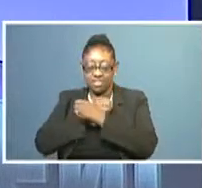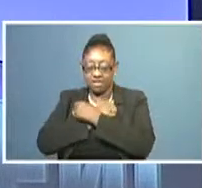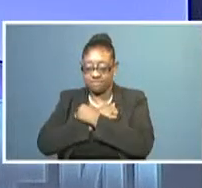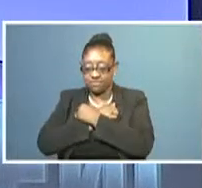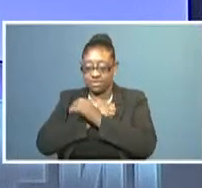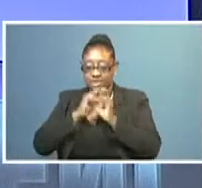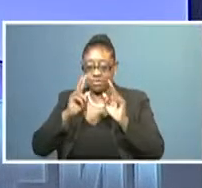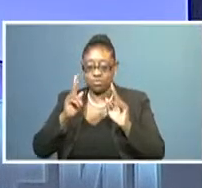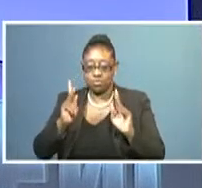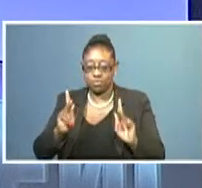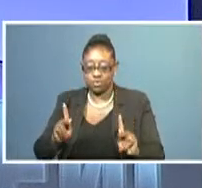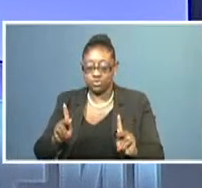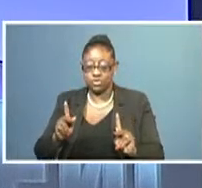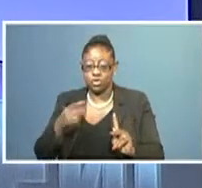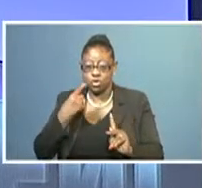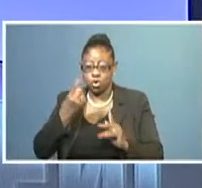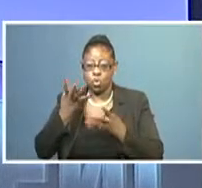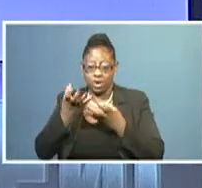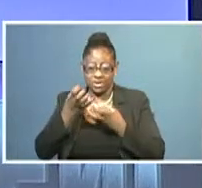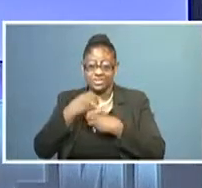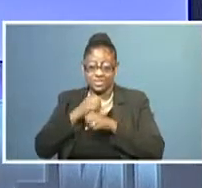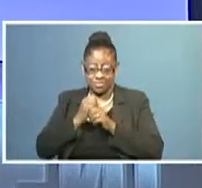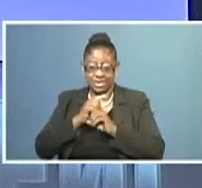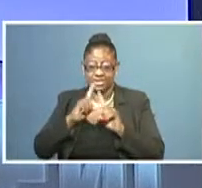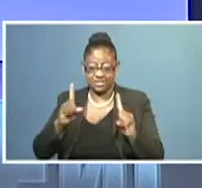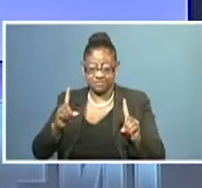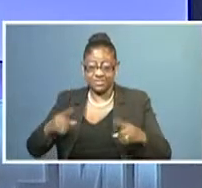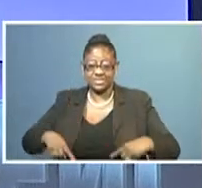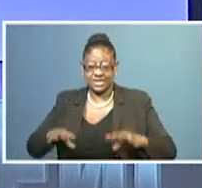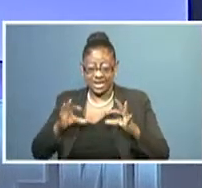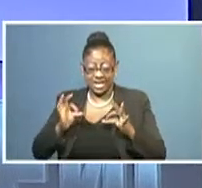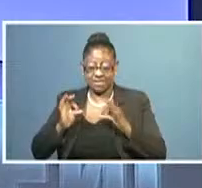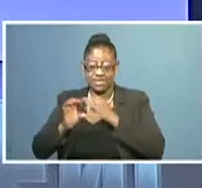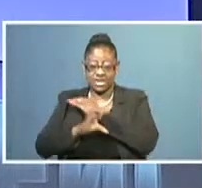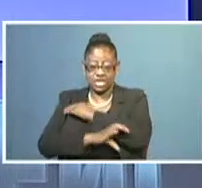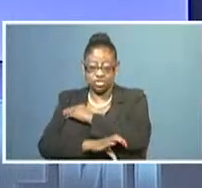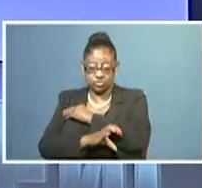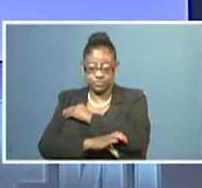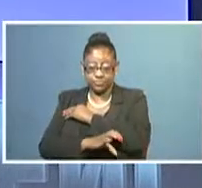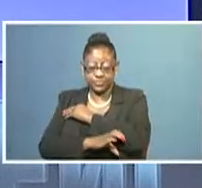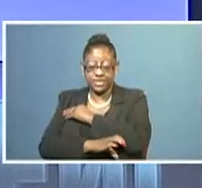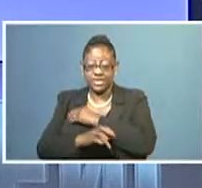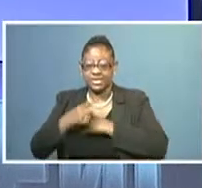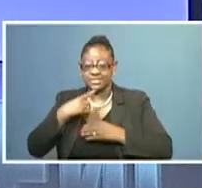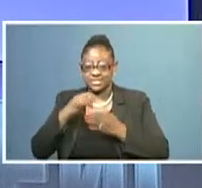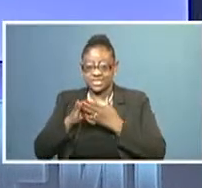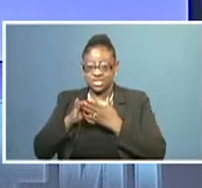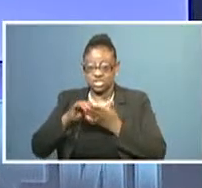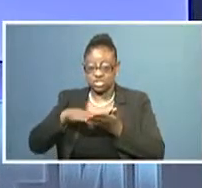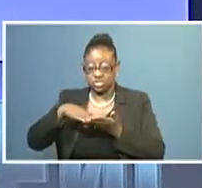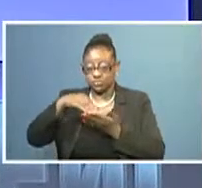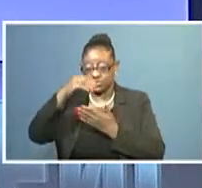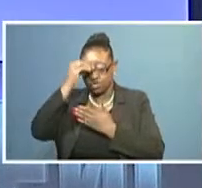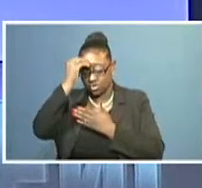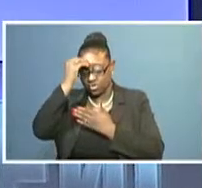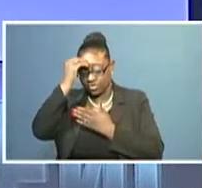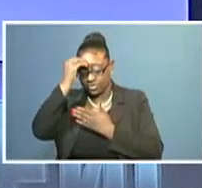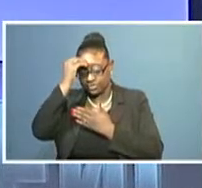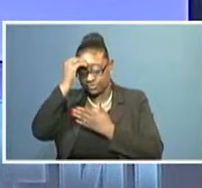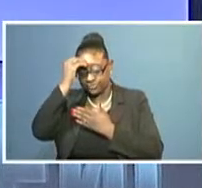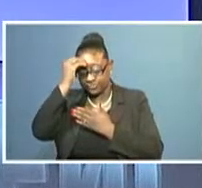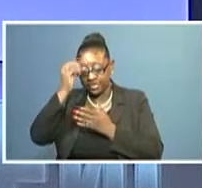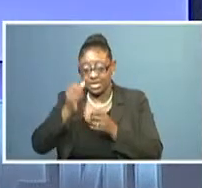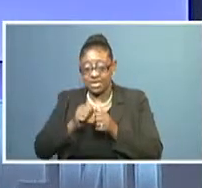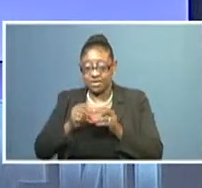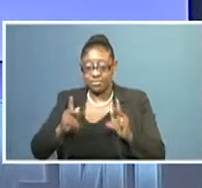woman who so desperately wanted to make a difference in her life and her country. The woman learned of Carissa's crisis when her story went viral